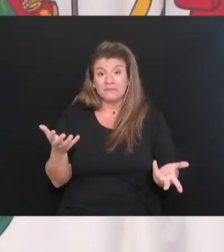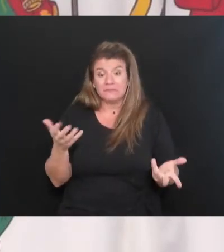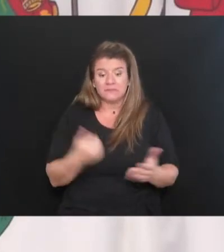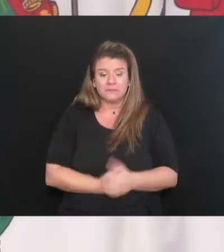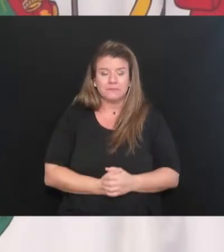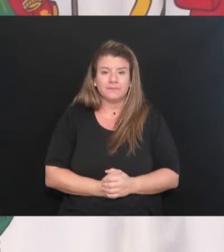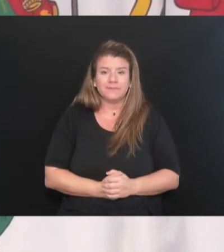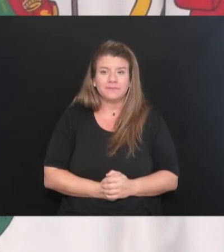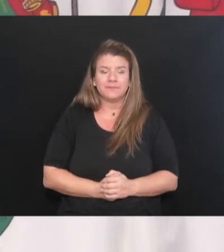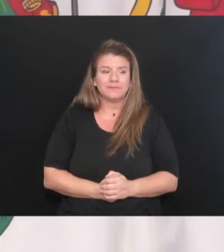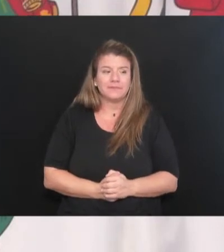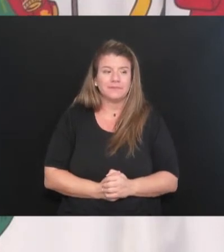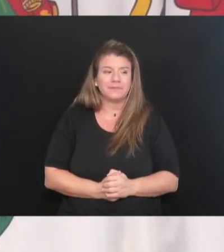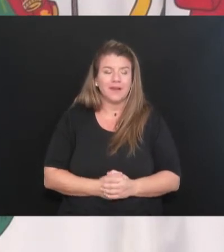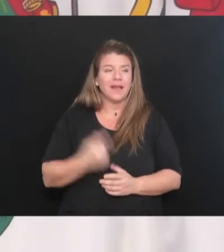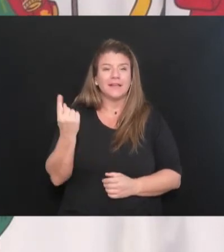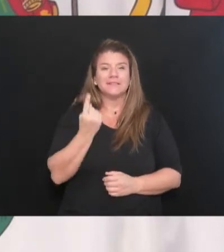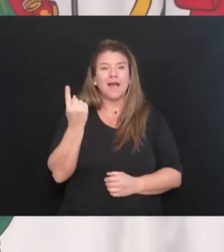matter what you wrote.